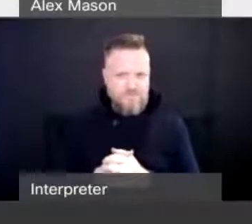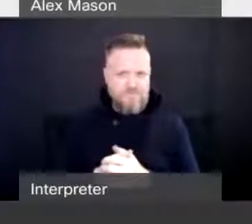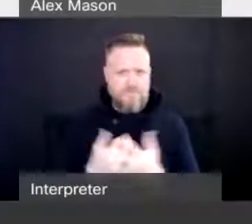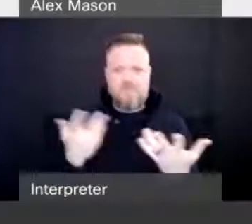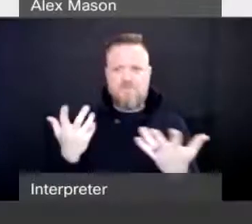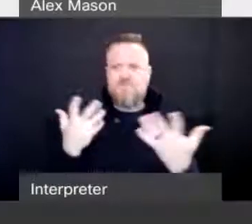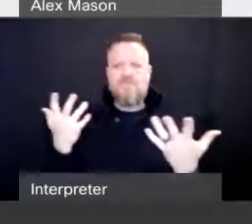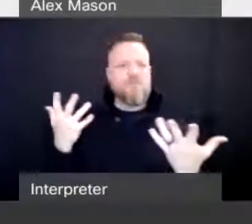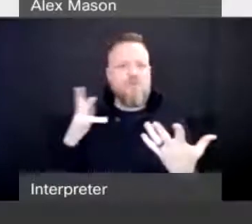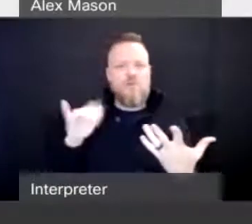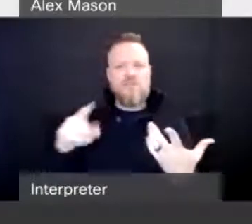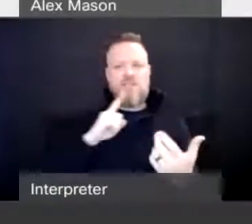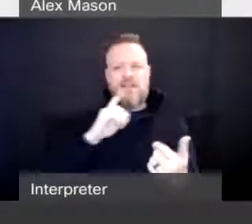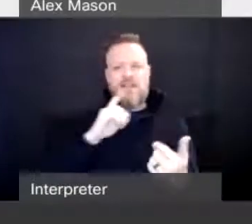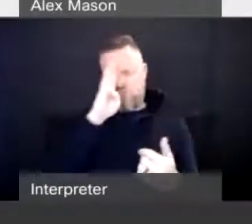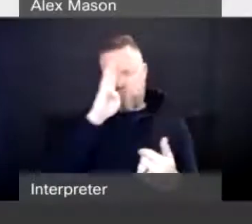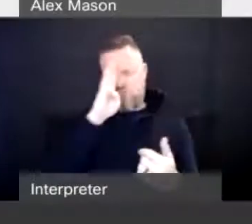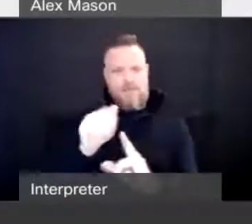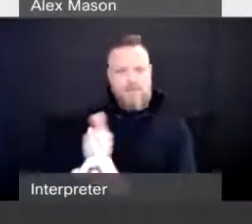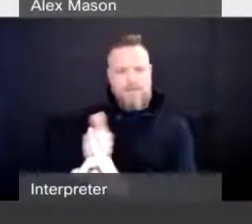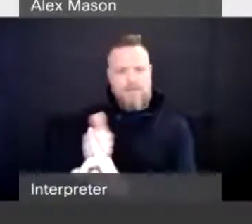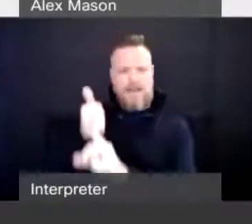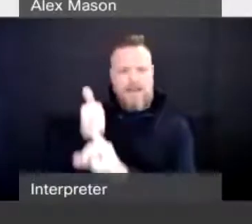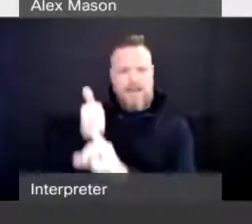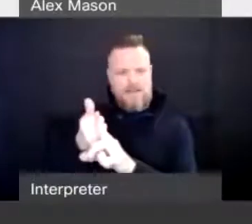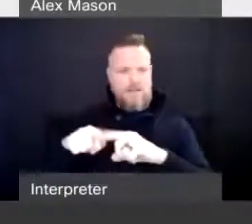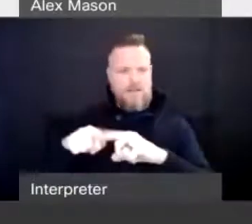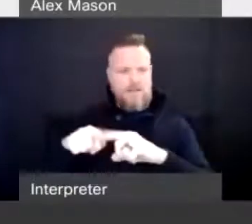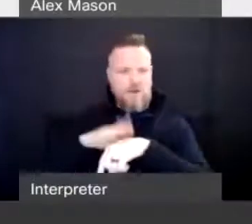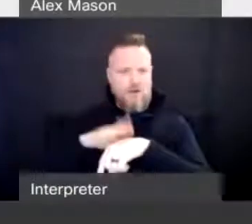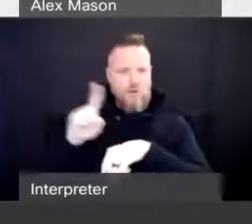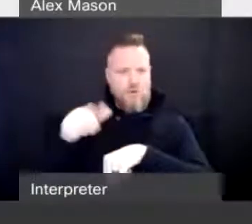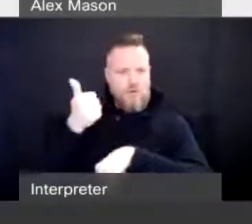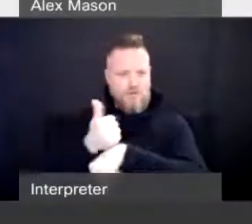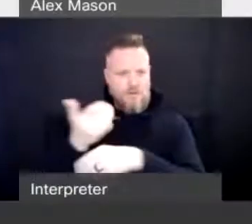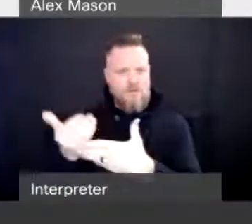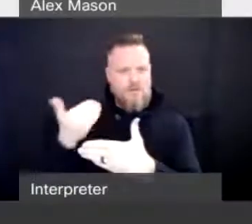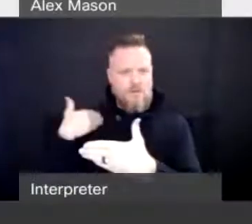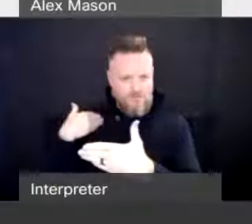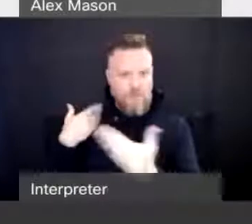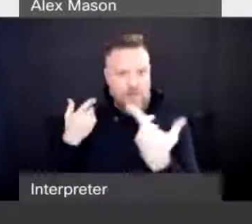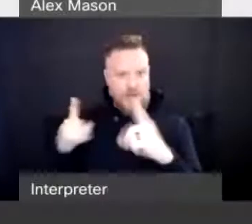impact directly as a result of where we were before the law changed and where we are today.